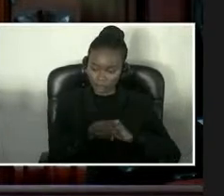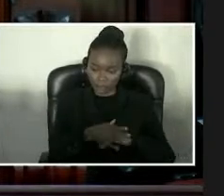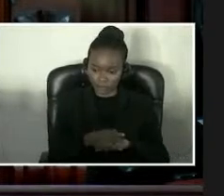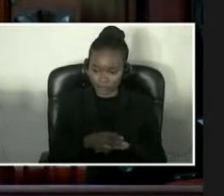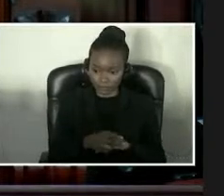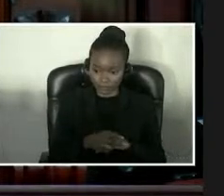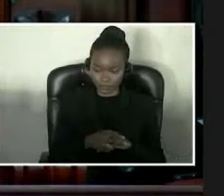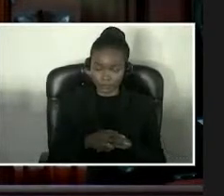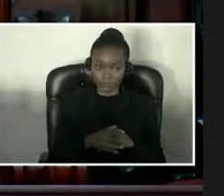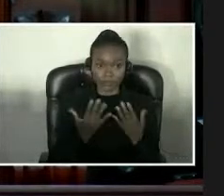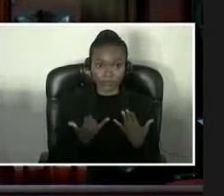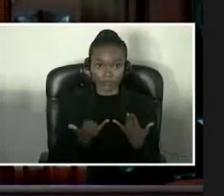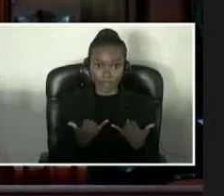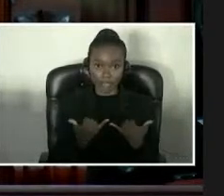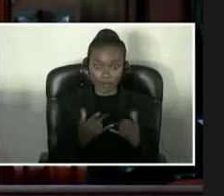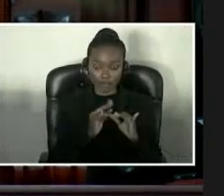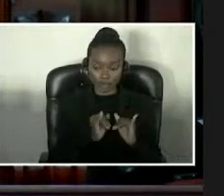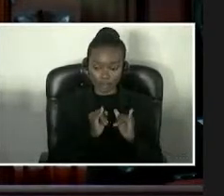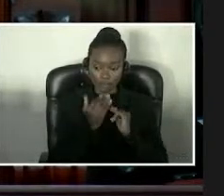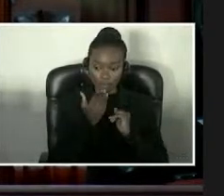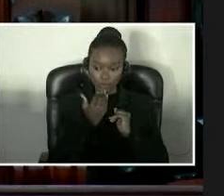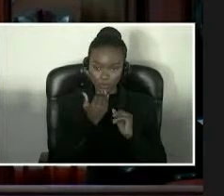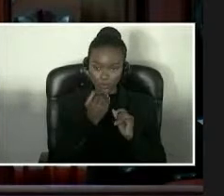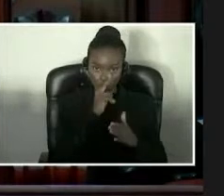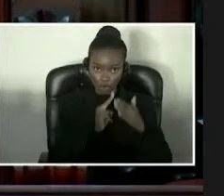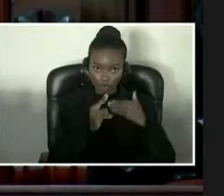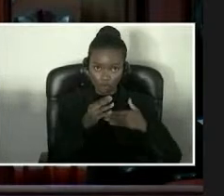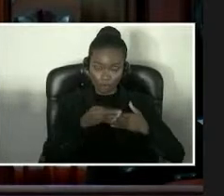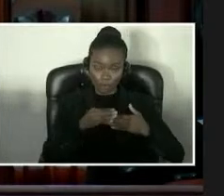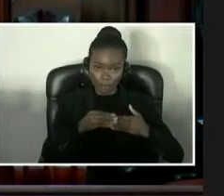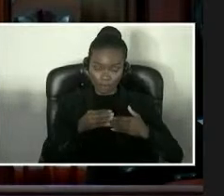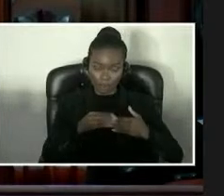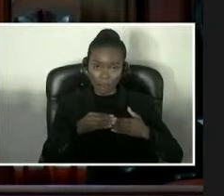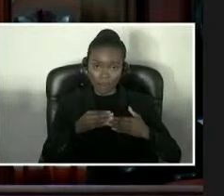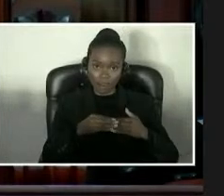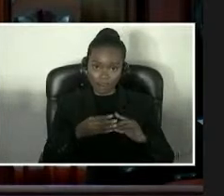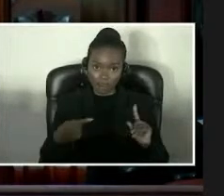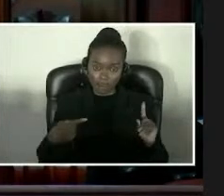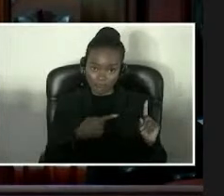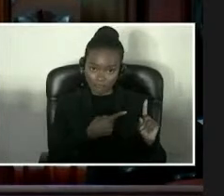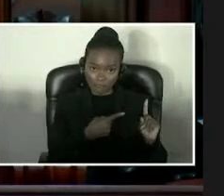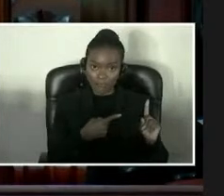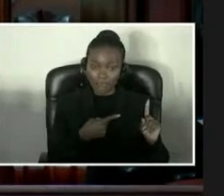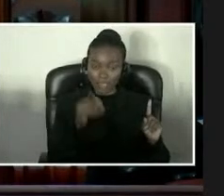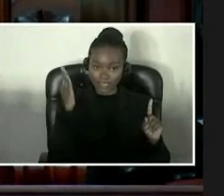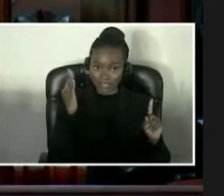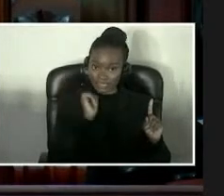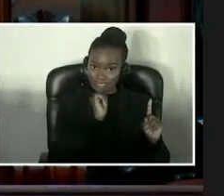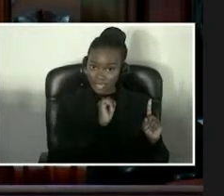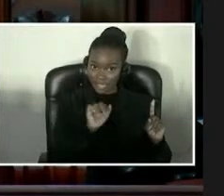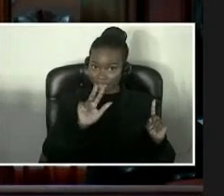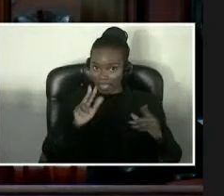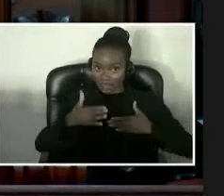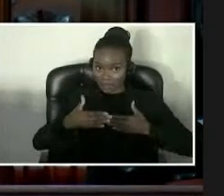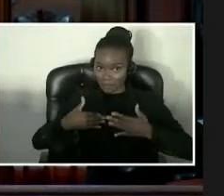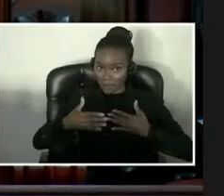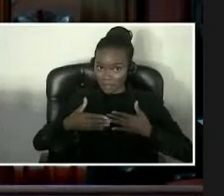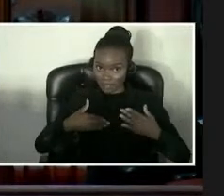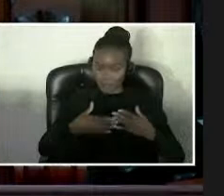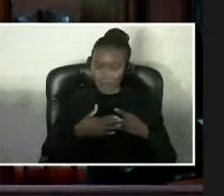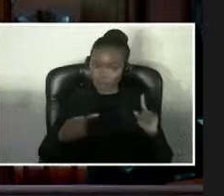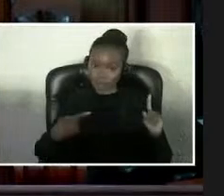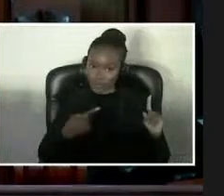we are now going to invite the honorable members allocated eight minutes and this